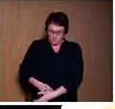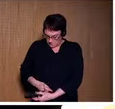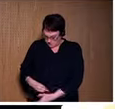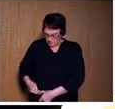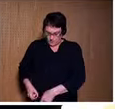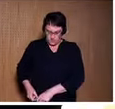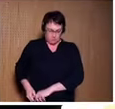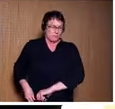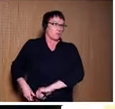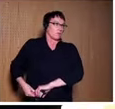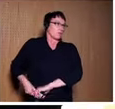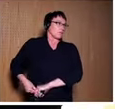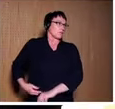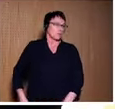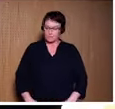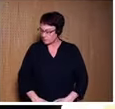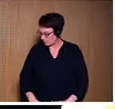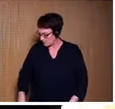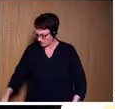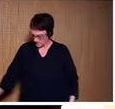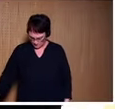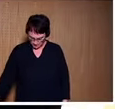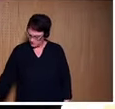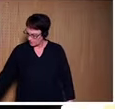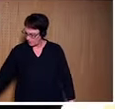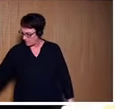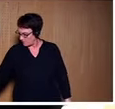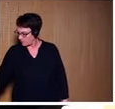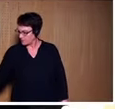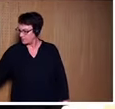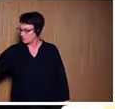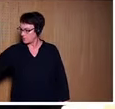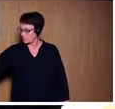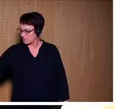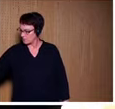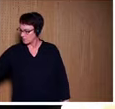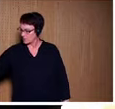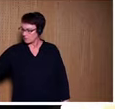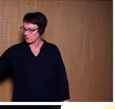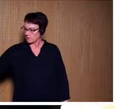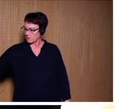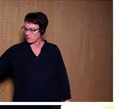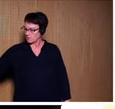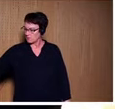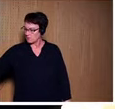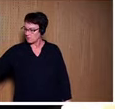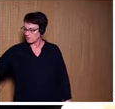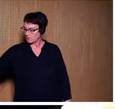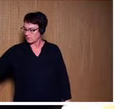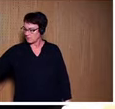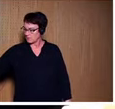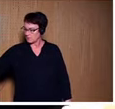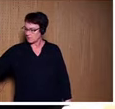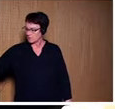Excellencies, ladies and gentlemen, dear participants and speakers, all protocol observed, good